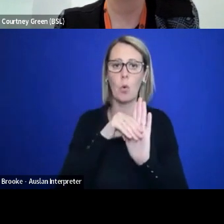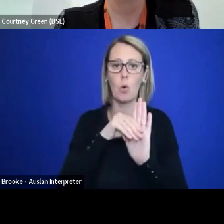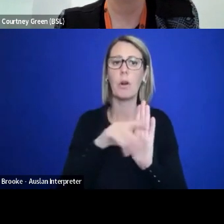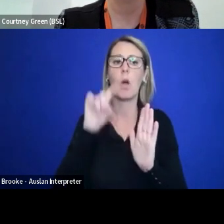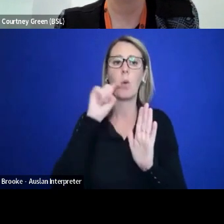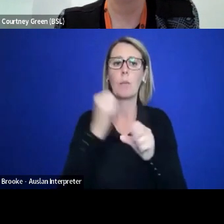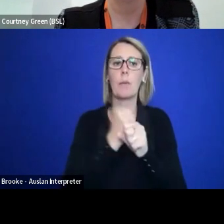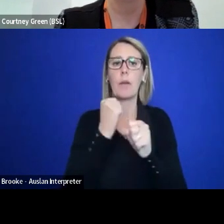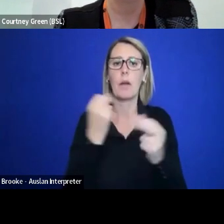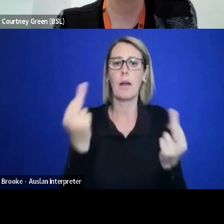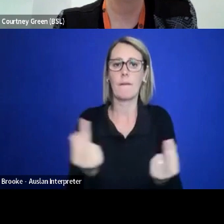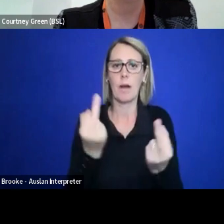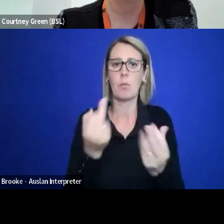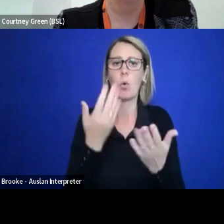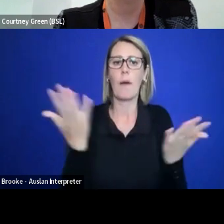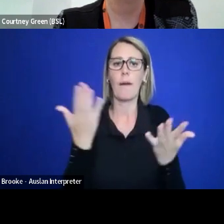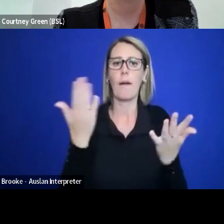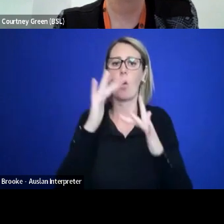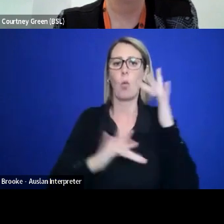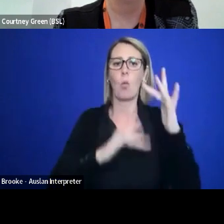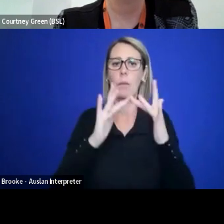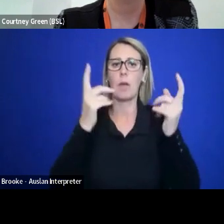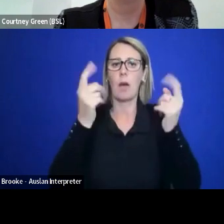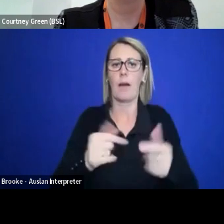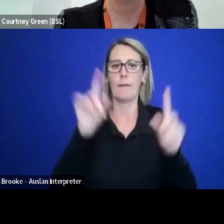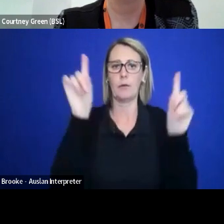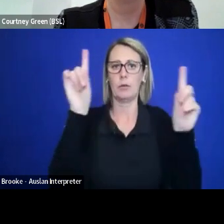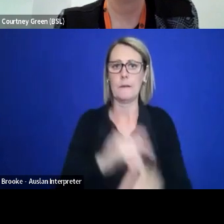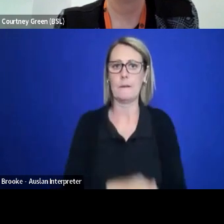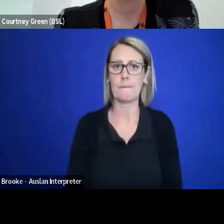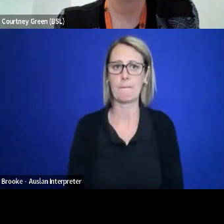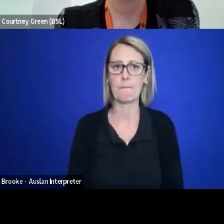be made available on our website after today.